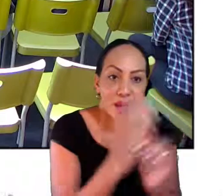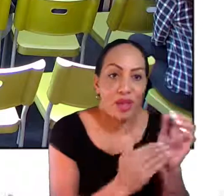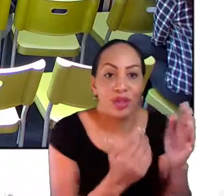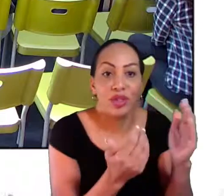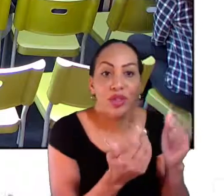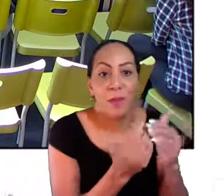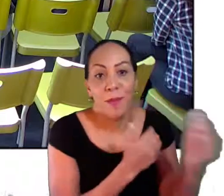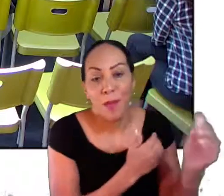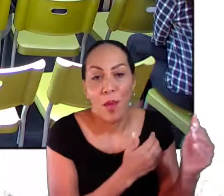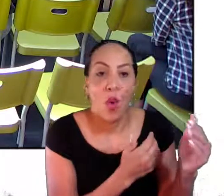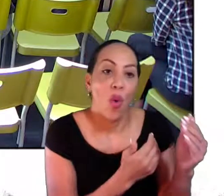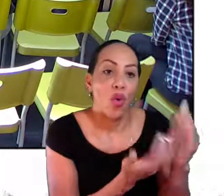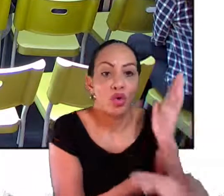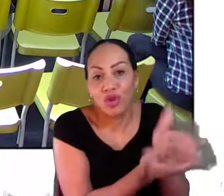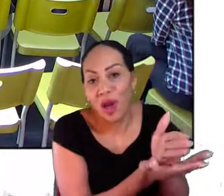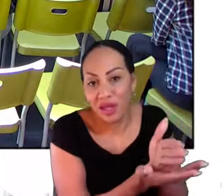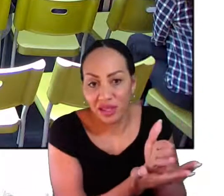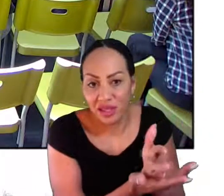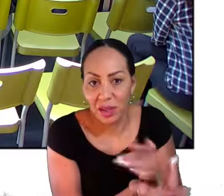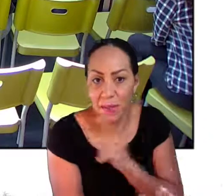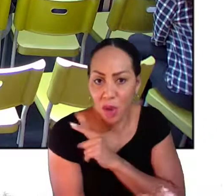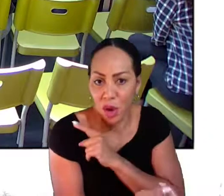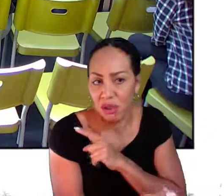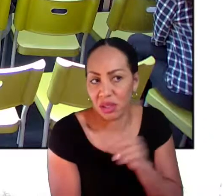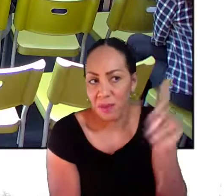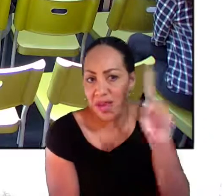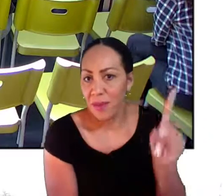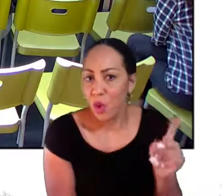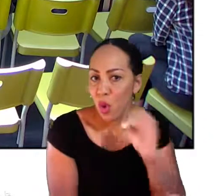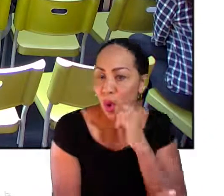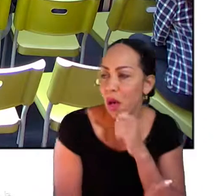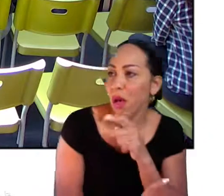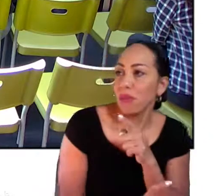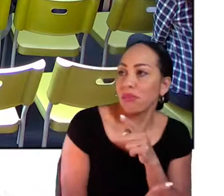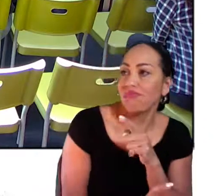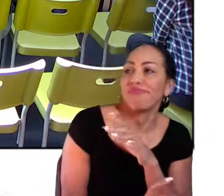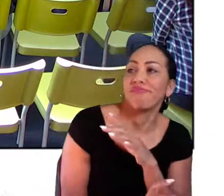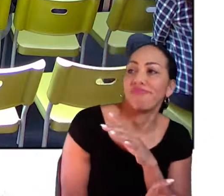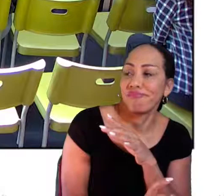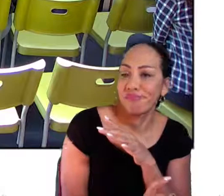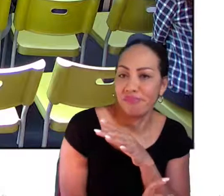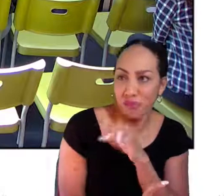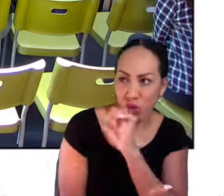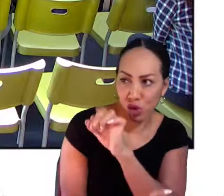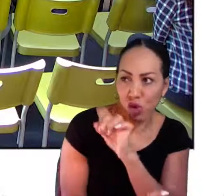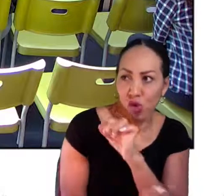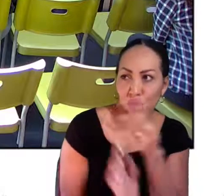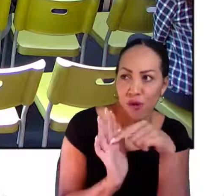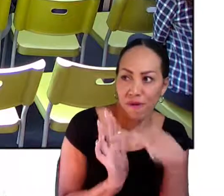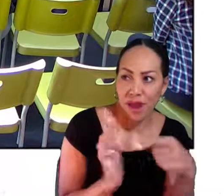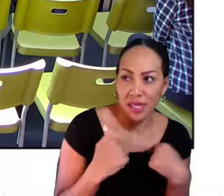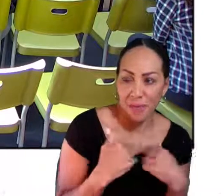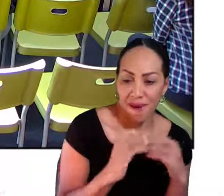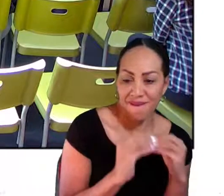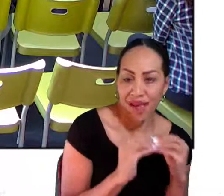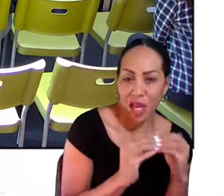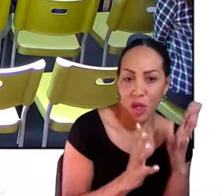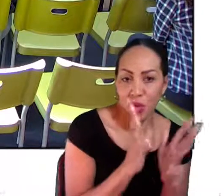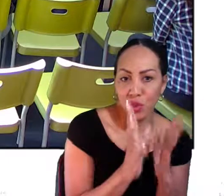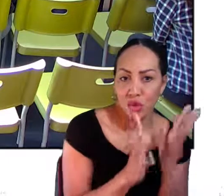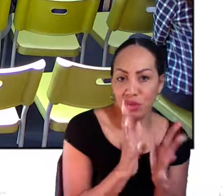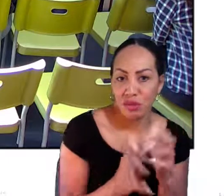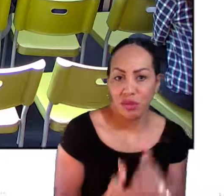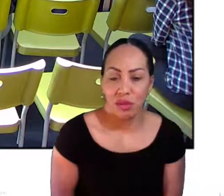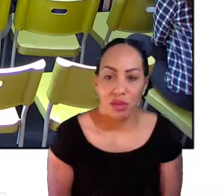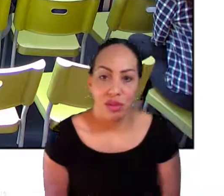your intentions are reflective of what they're trying to do. So sometimes you might only get part of the way with something like